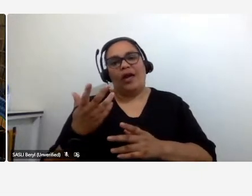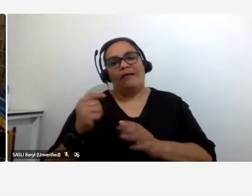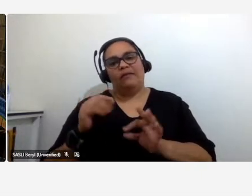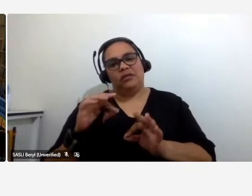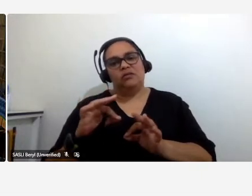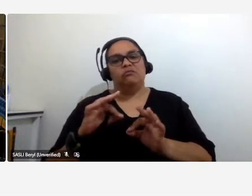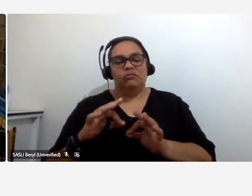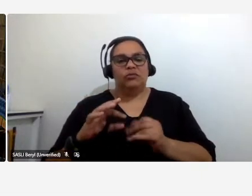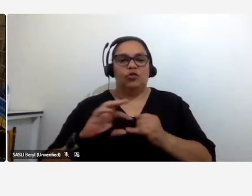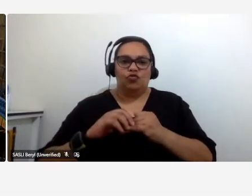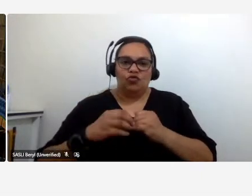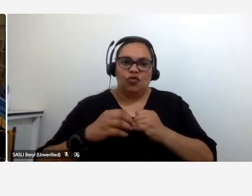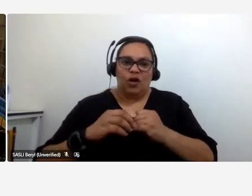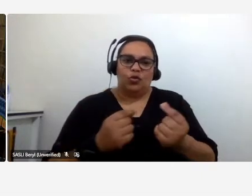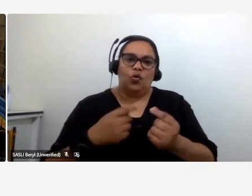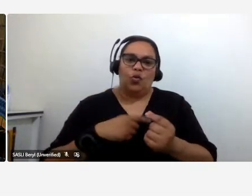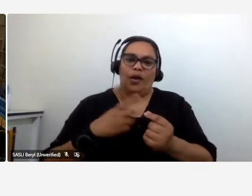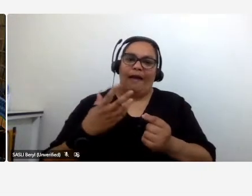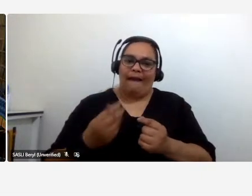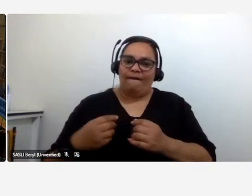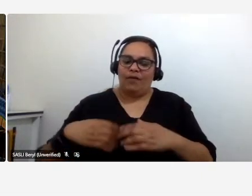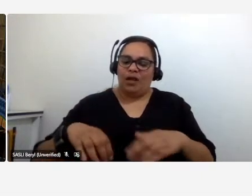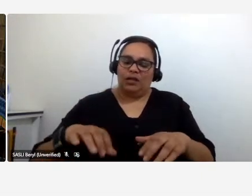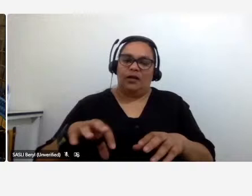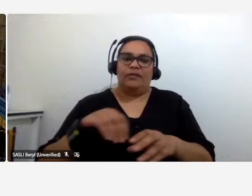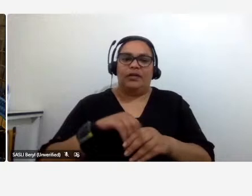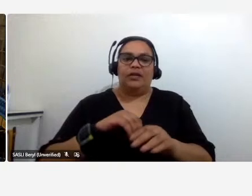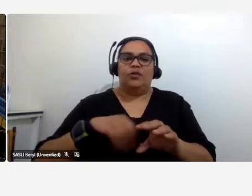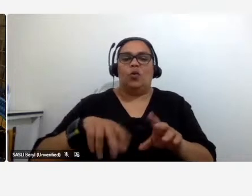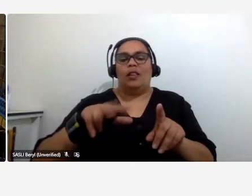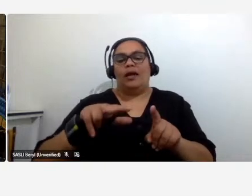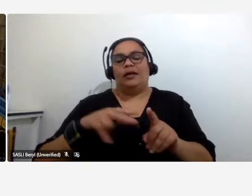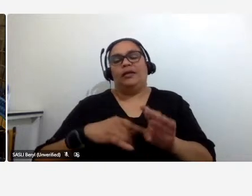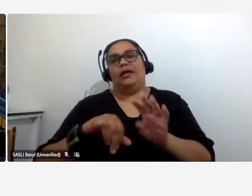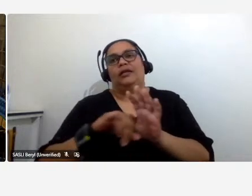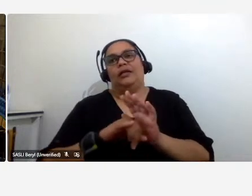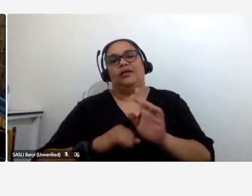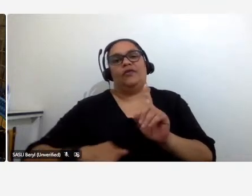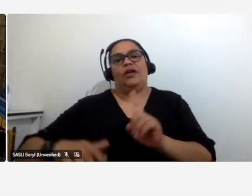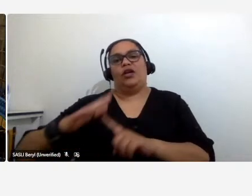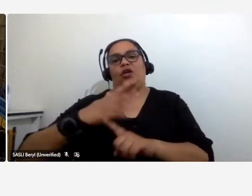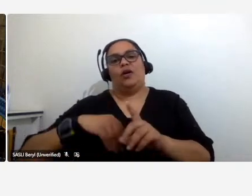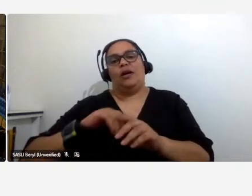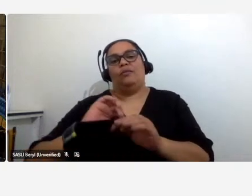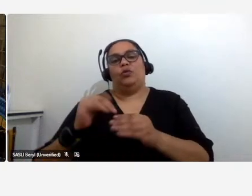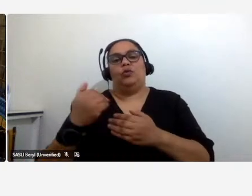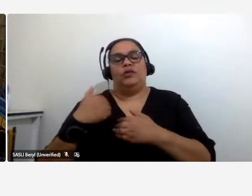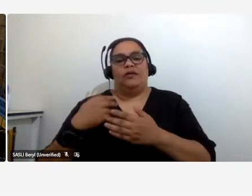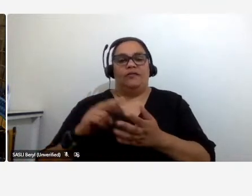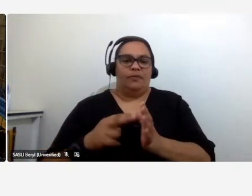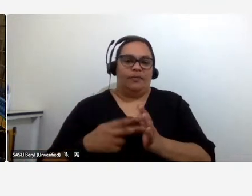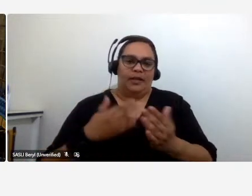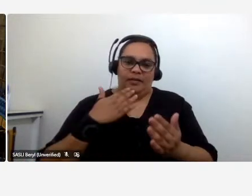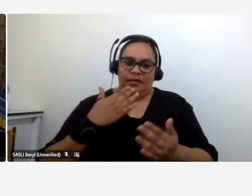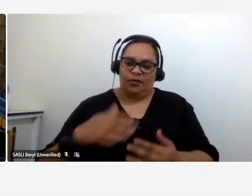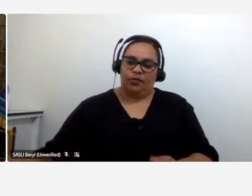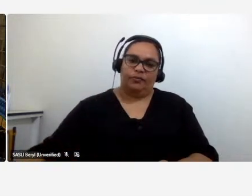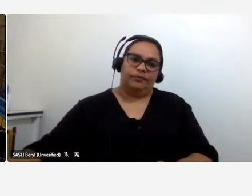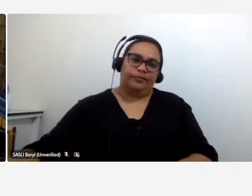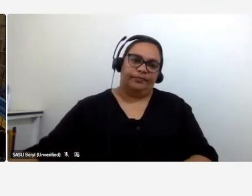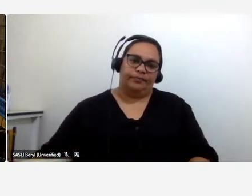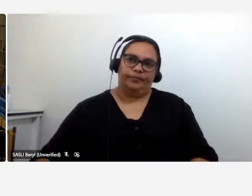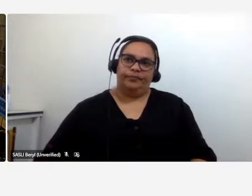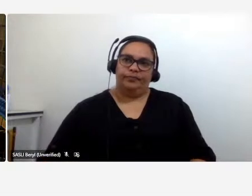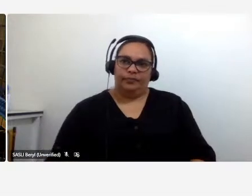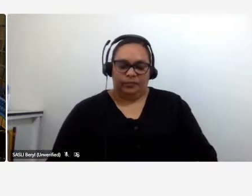conscious attempt that we have activities in all 18 identified areas in terms of the safety plan. Thank you.